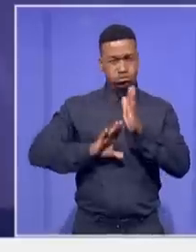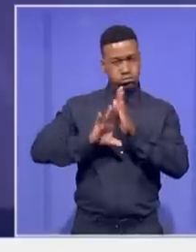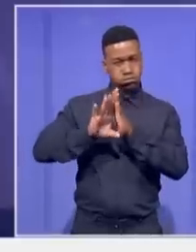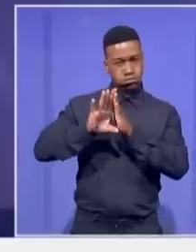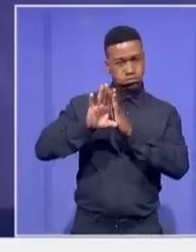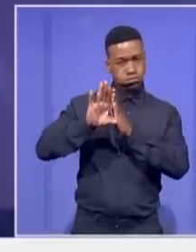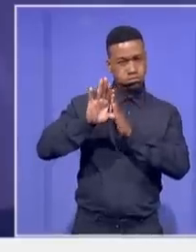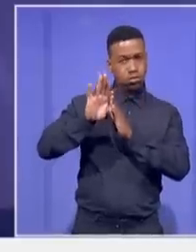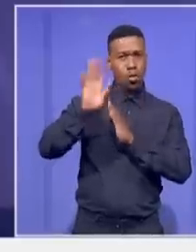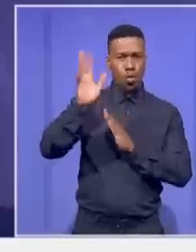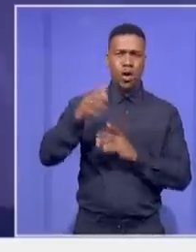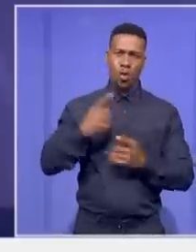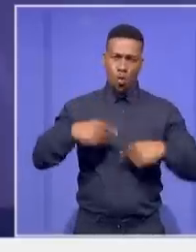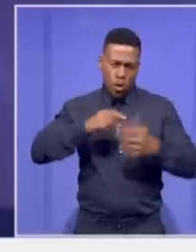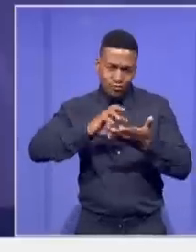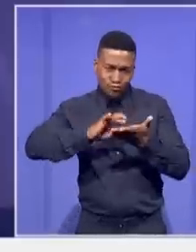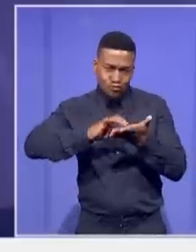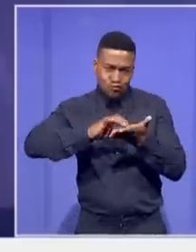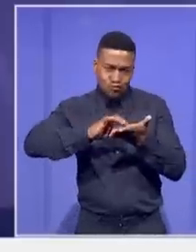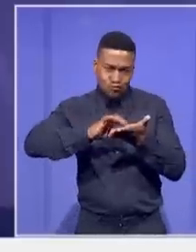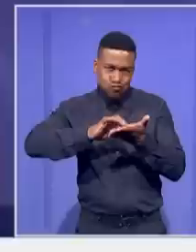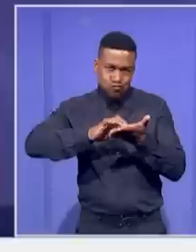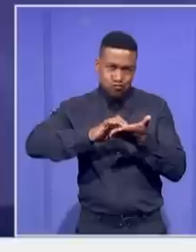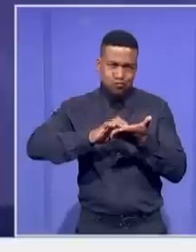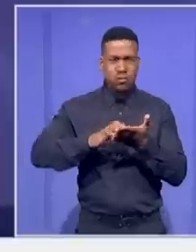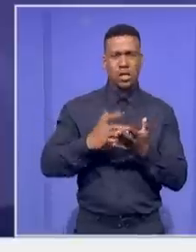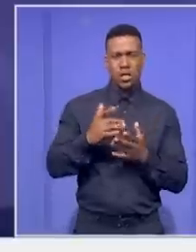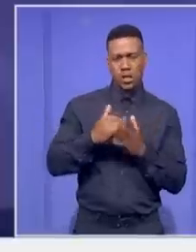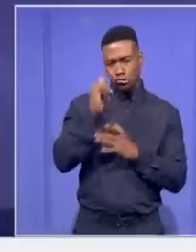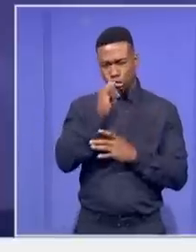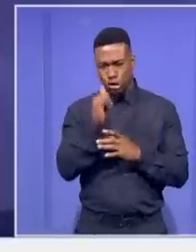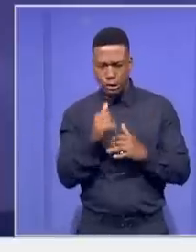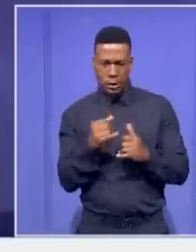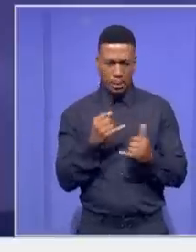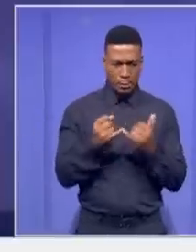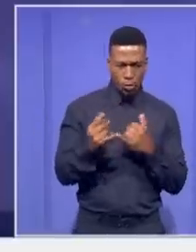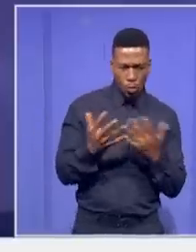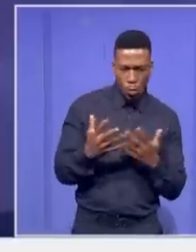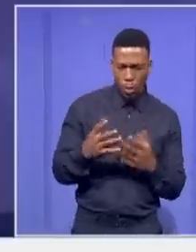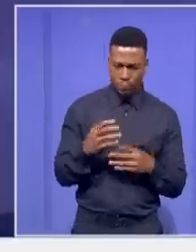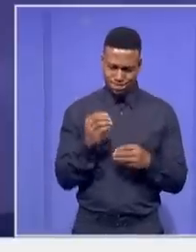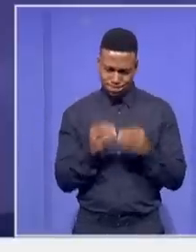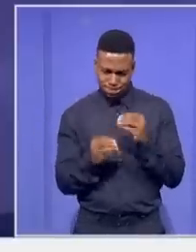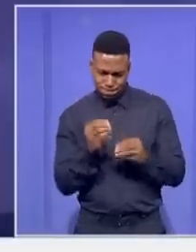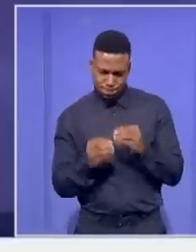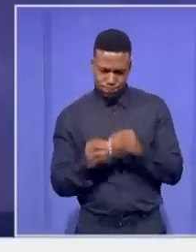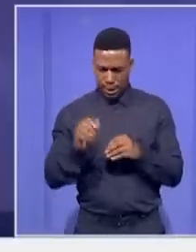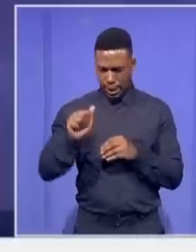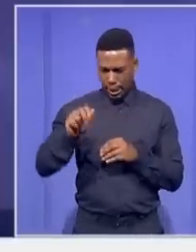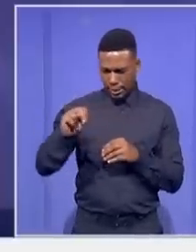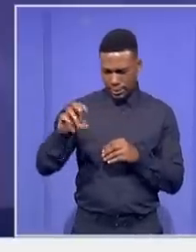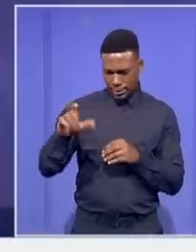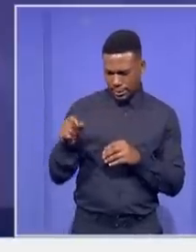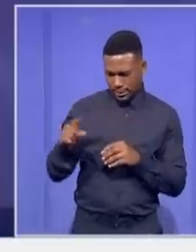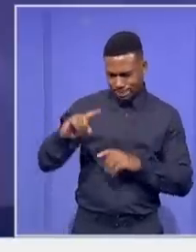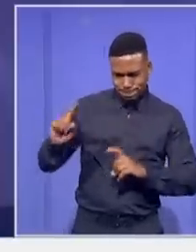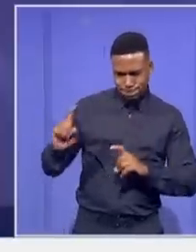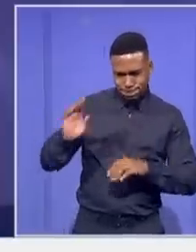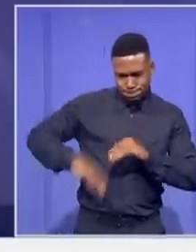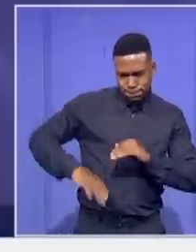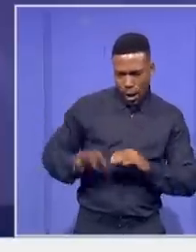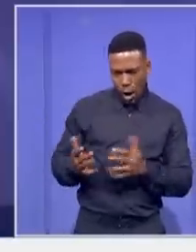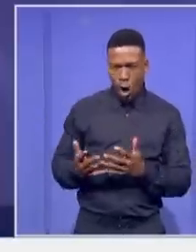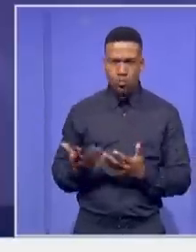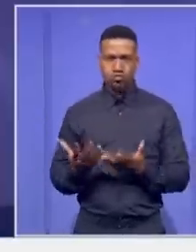calculations, and we predicted where that upward arrows would be and where it would meet the ANC's downward arrow. We